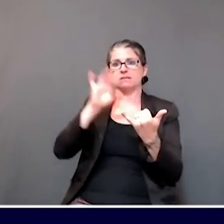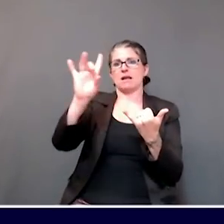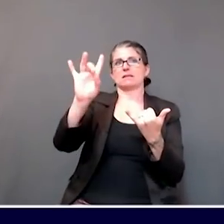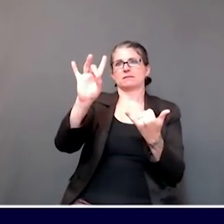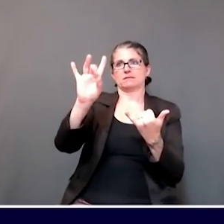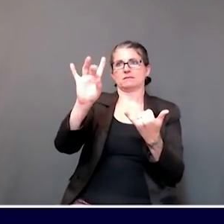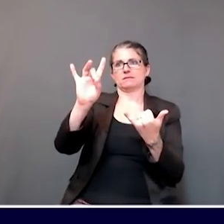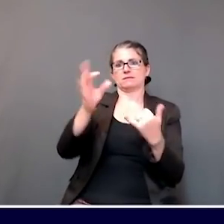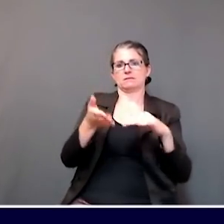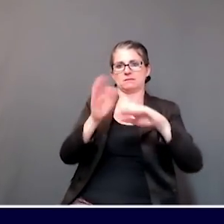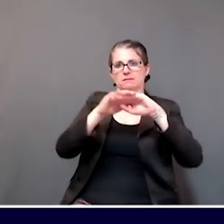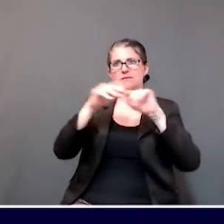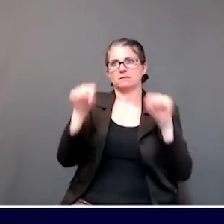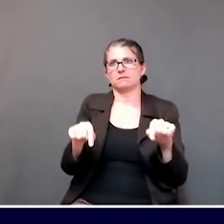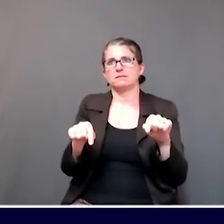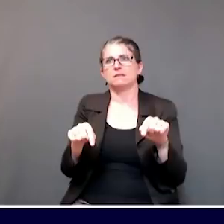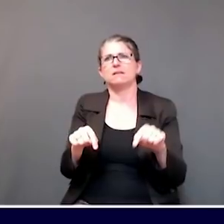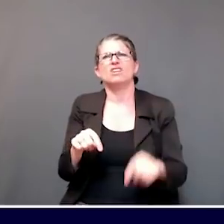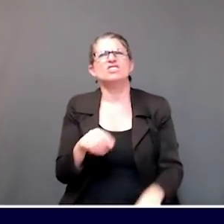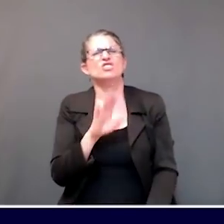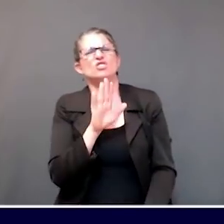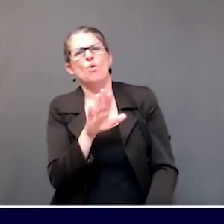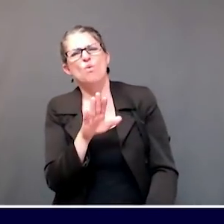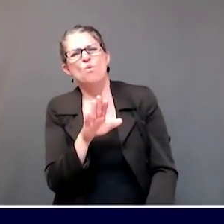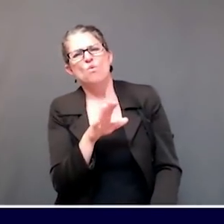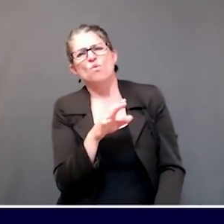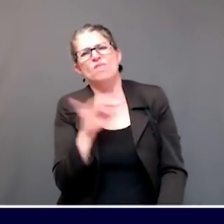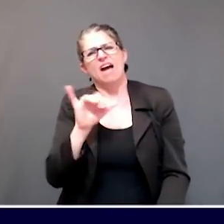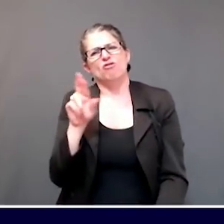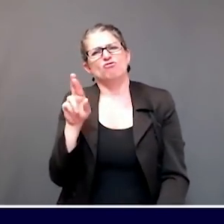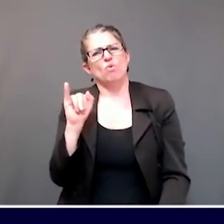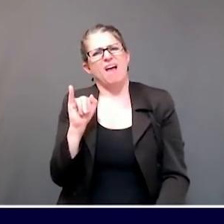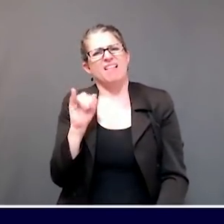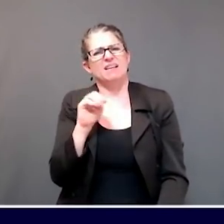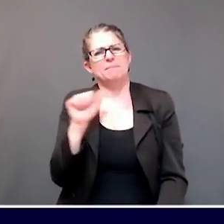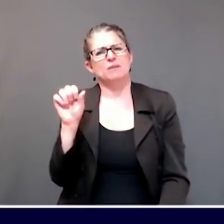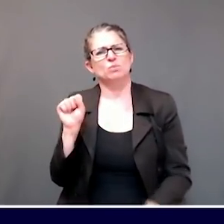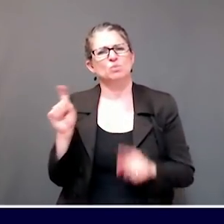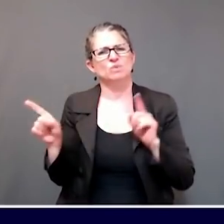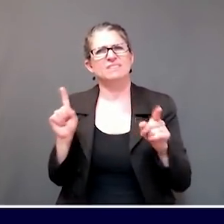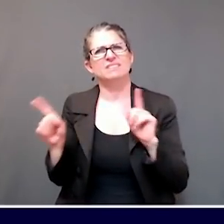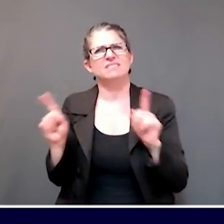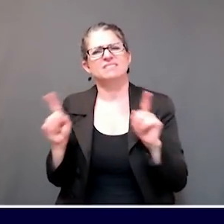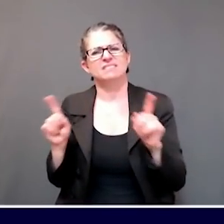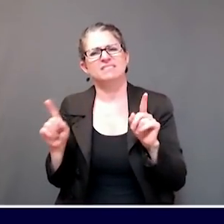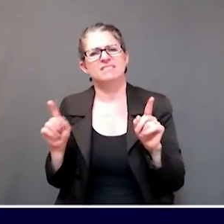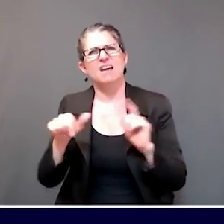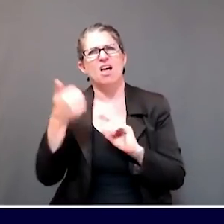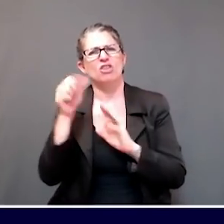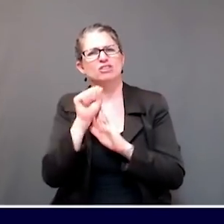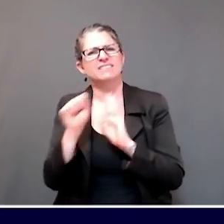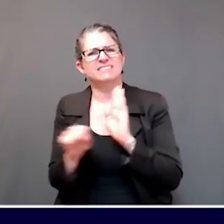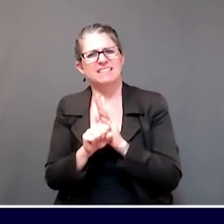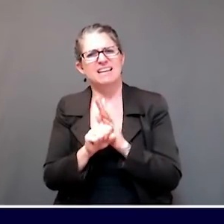any other states in the country that could one day or at some time have their quarantines lifted for visitors?